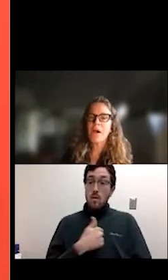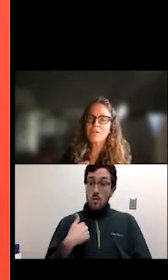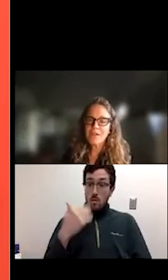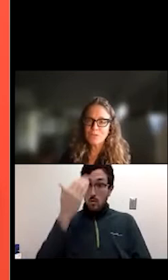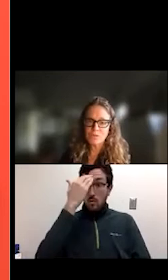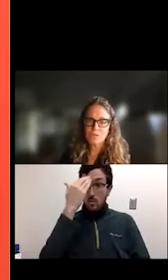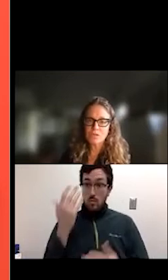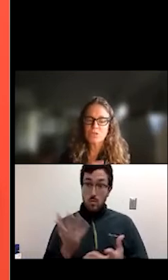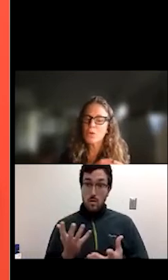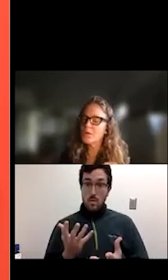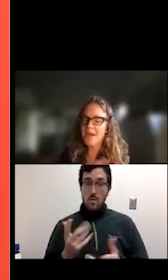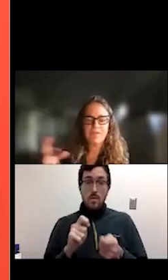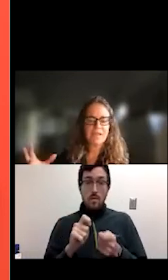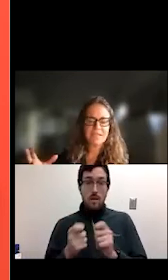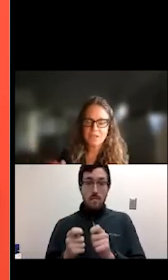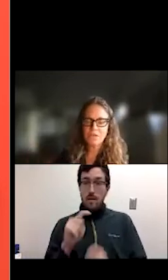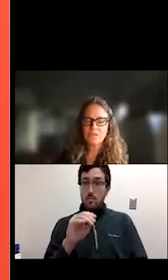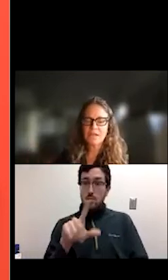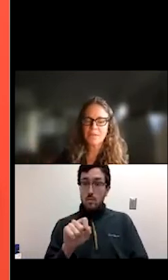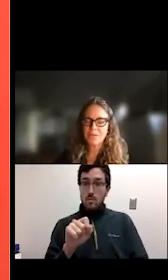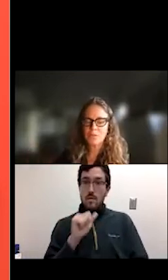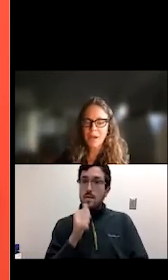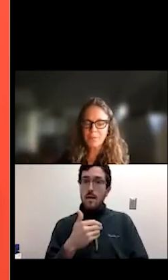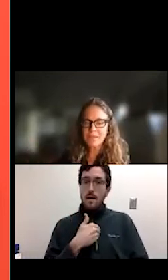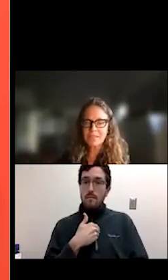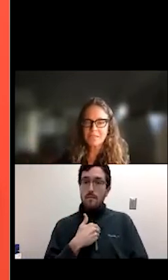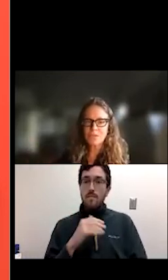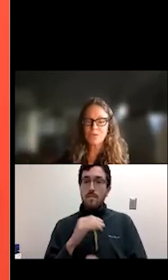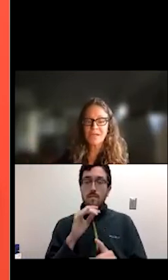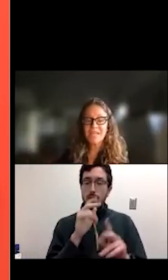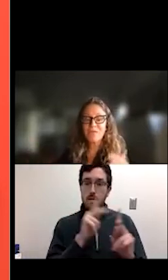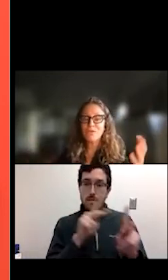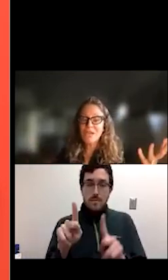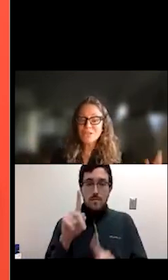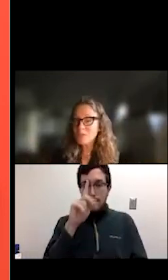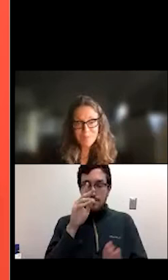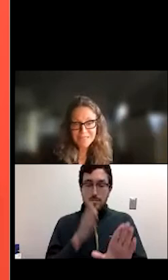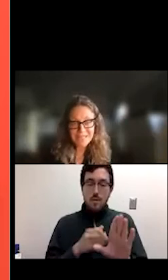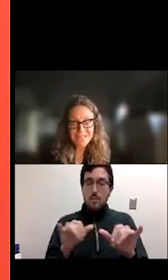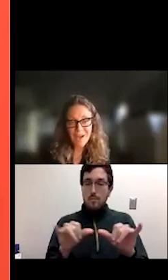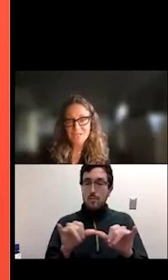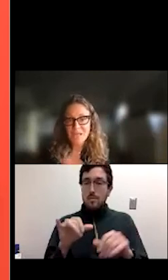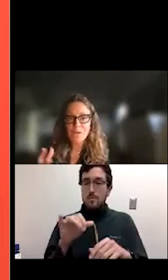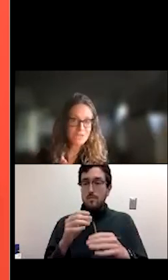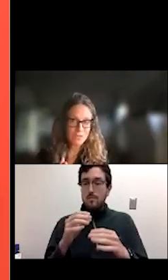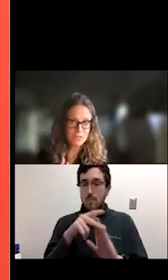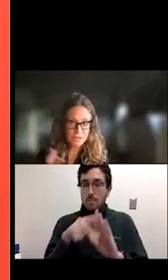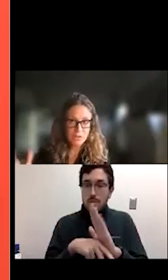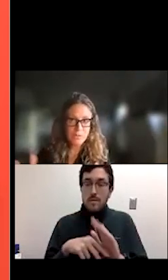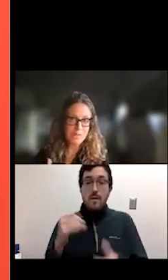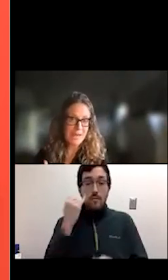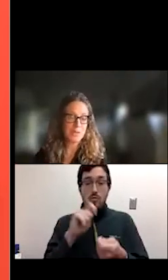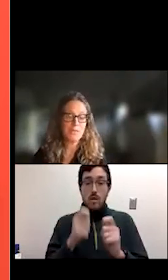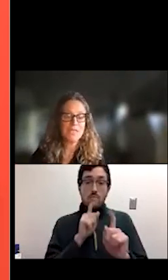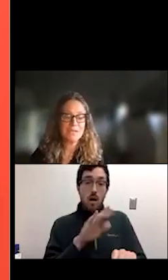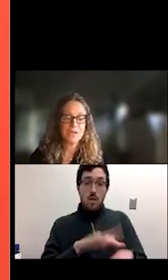the modified tools don't have the identical psychometric properties. So if you change the response options on a question, for